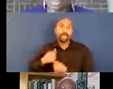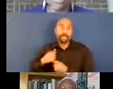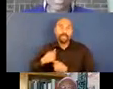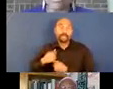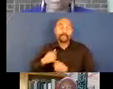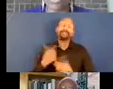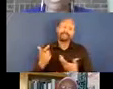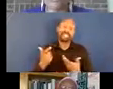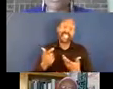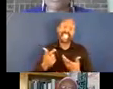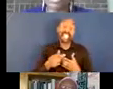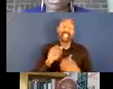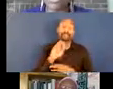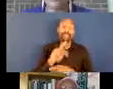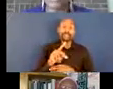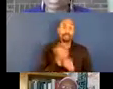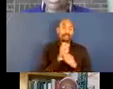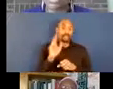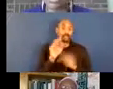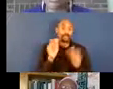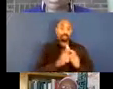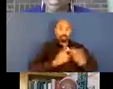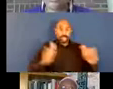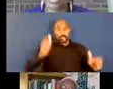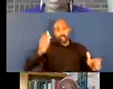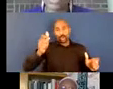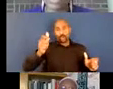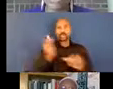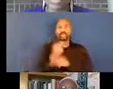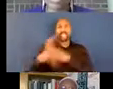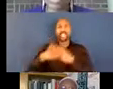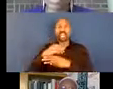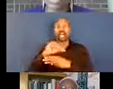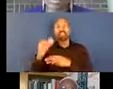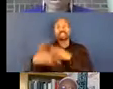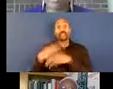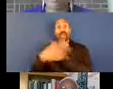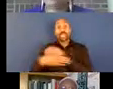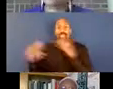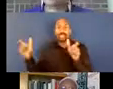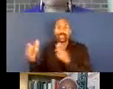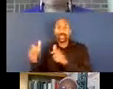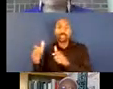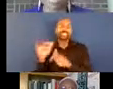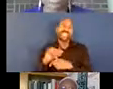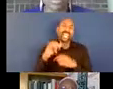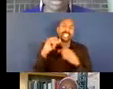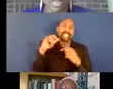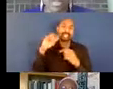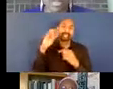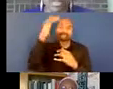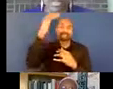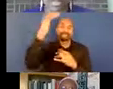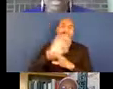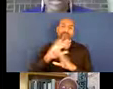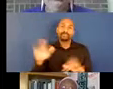shrink the rest of the world contribute to the delusion that the lives we live in the US are beyond the scope of international